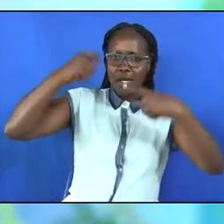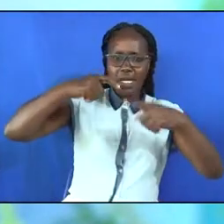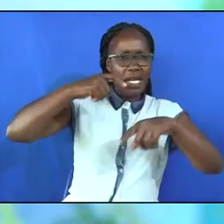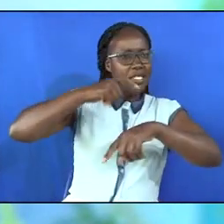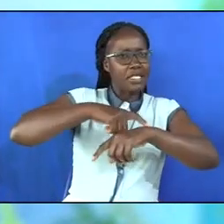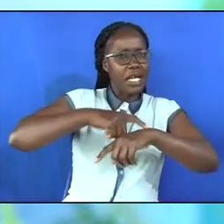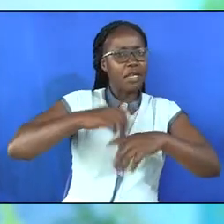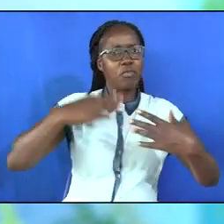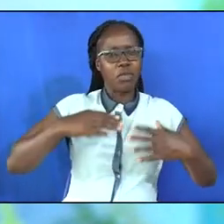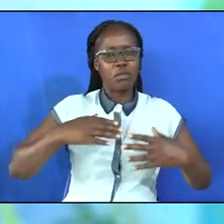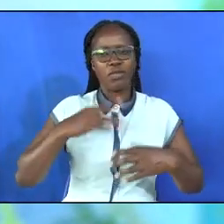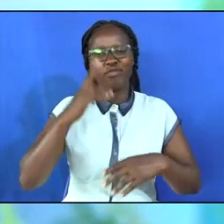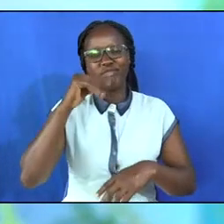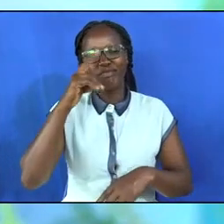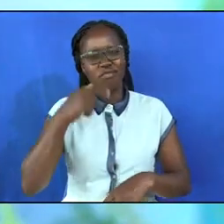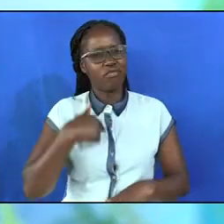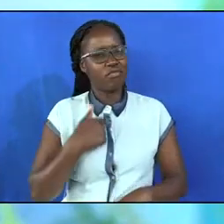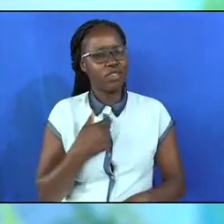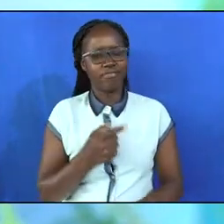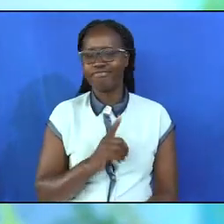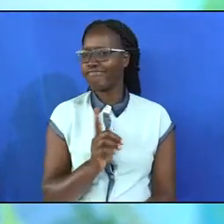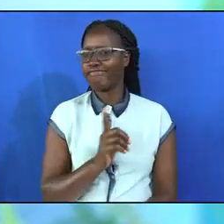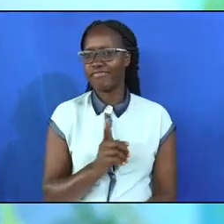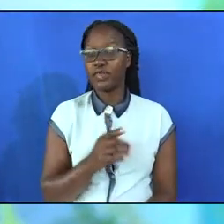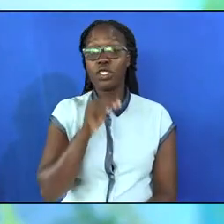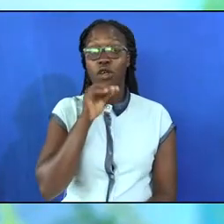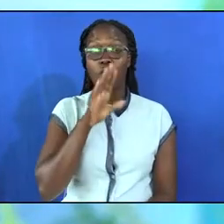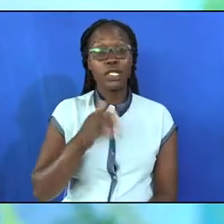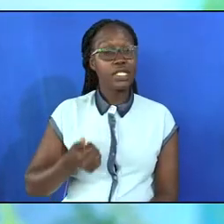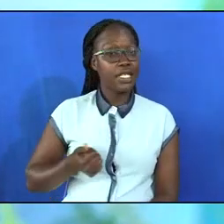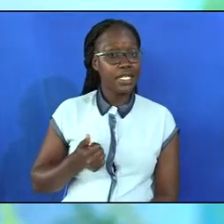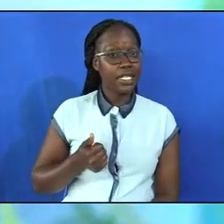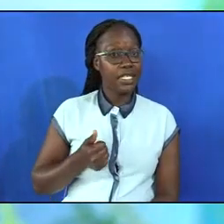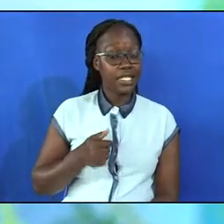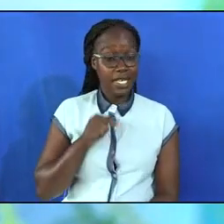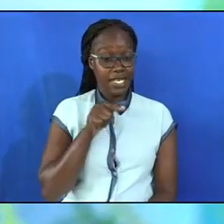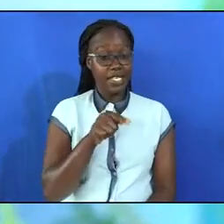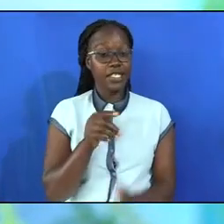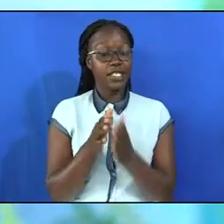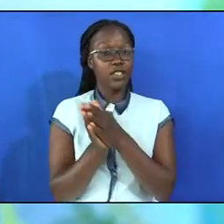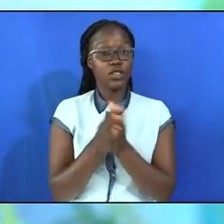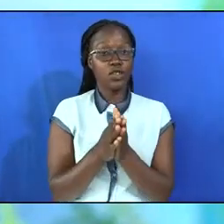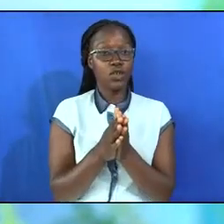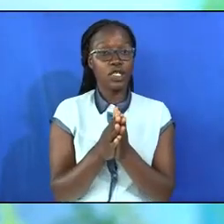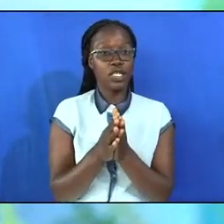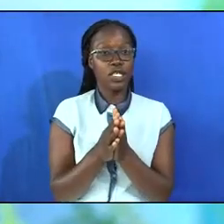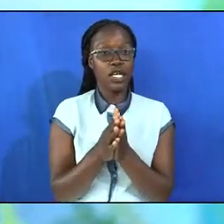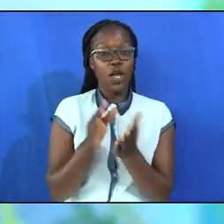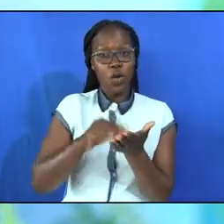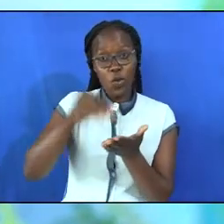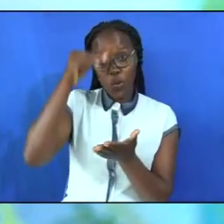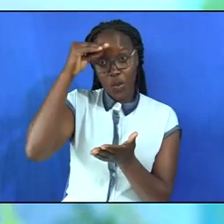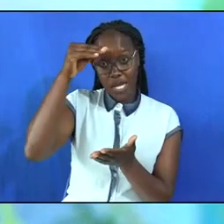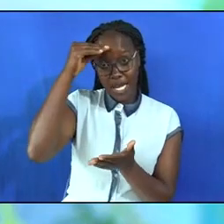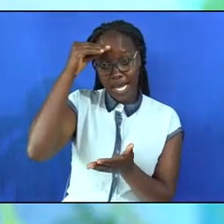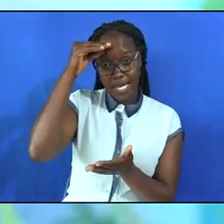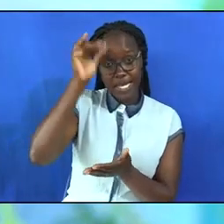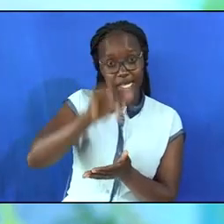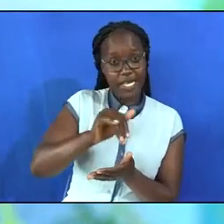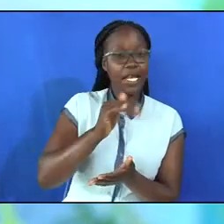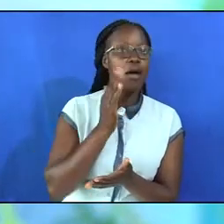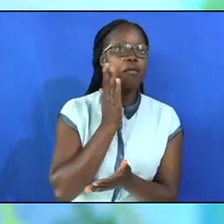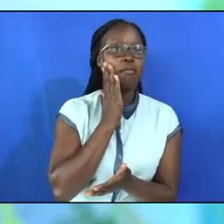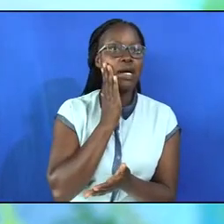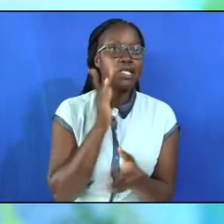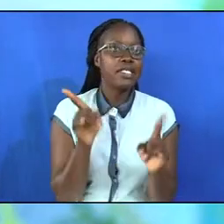people tease me." Boys and girls, in this story, we learn that